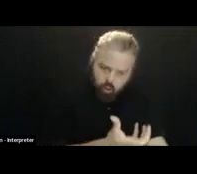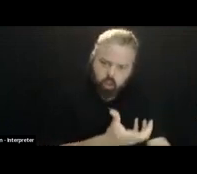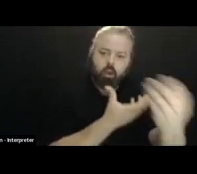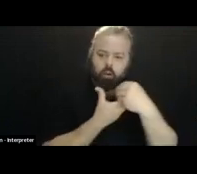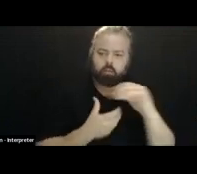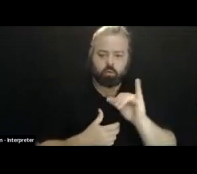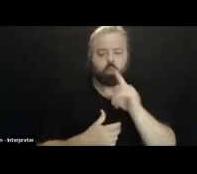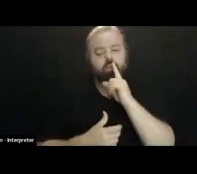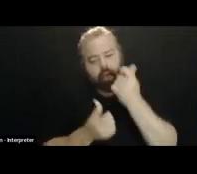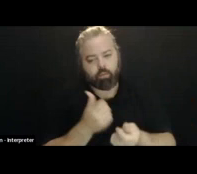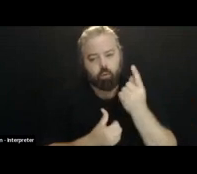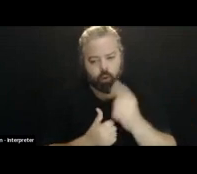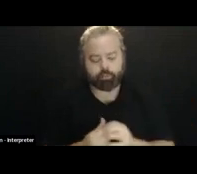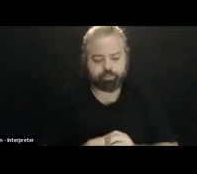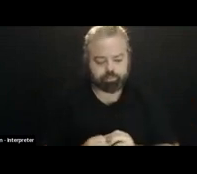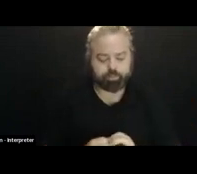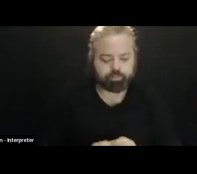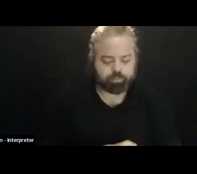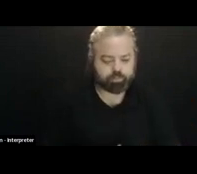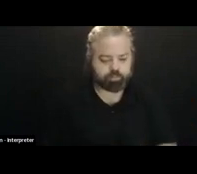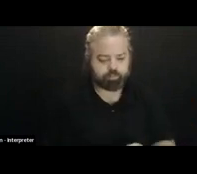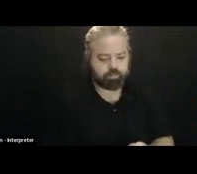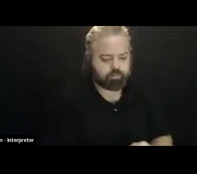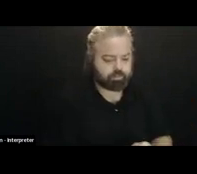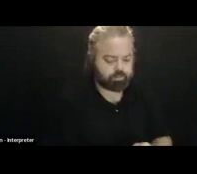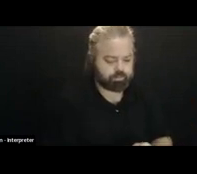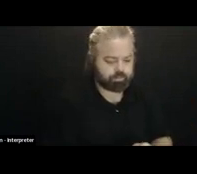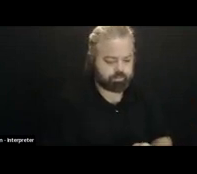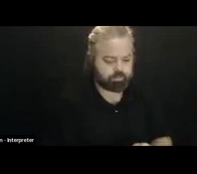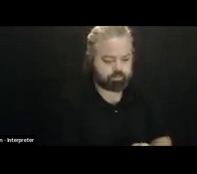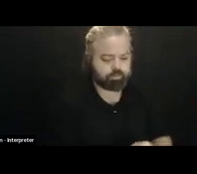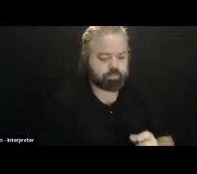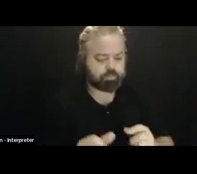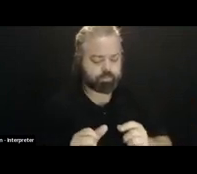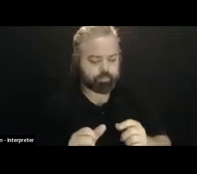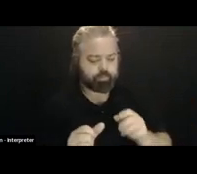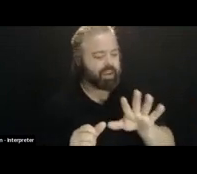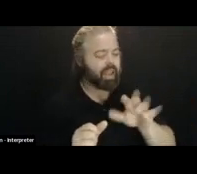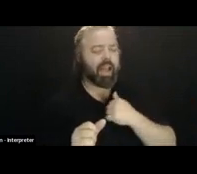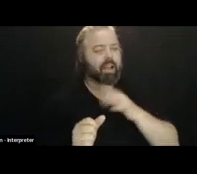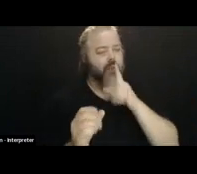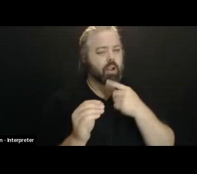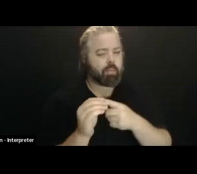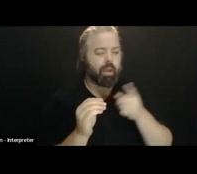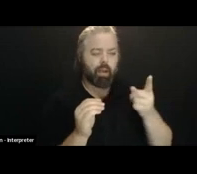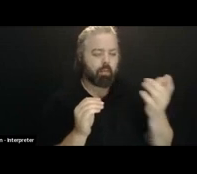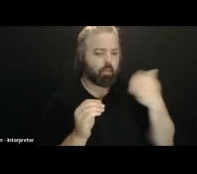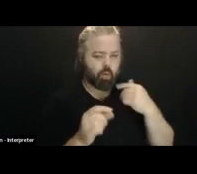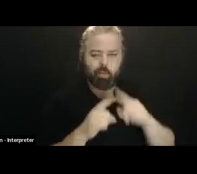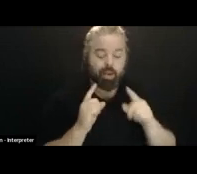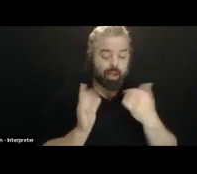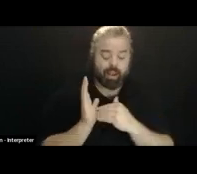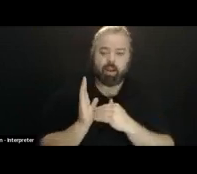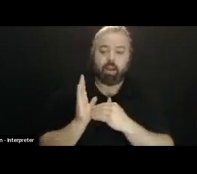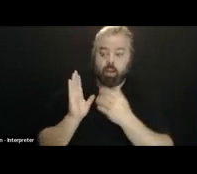everybody. I sort of referred to this earlier, but don't use color to convey meaning. Again, I see this